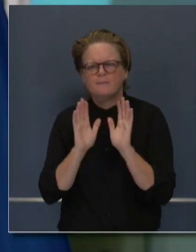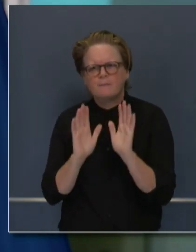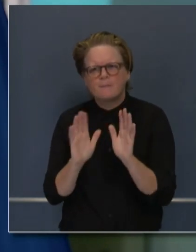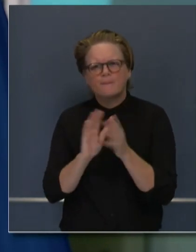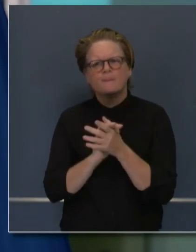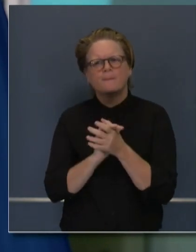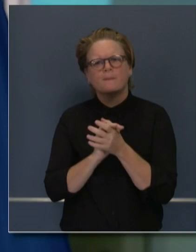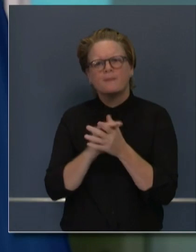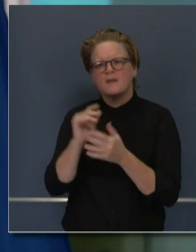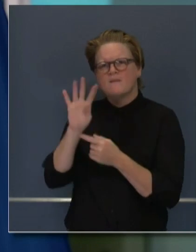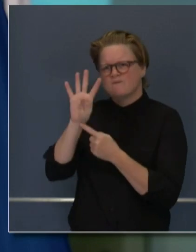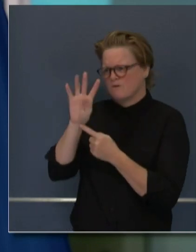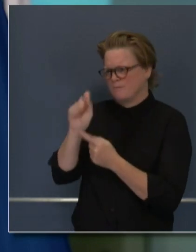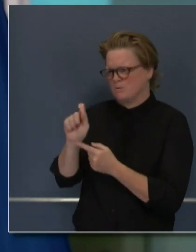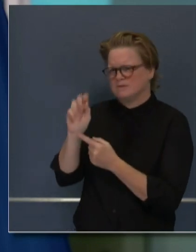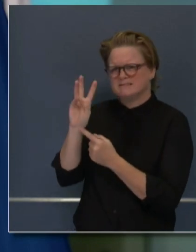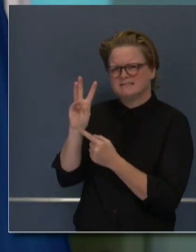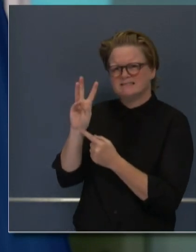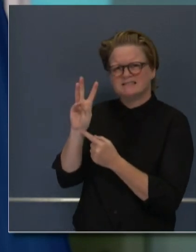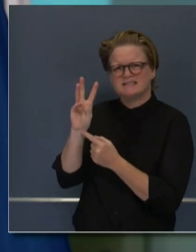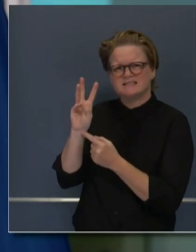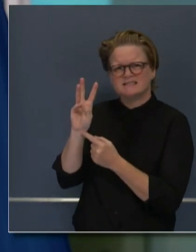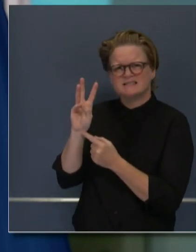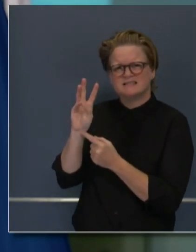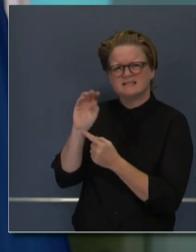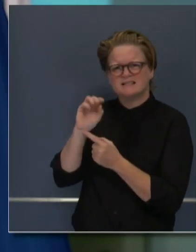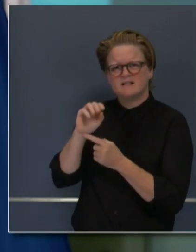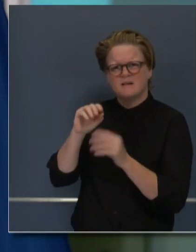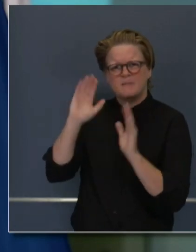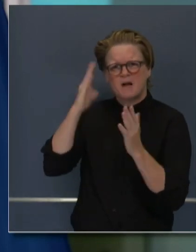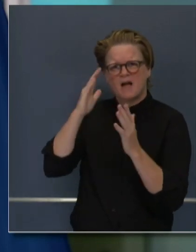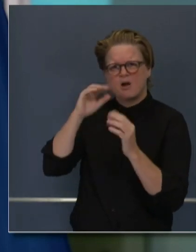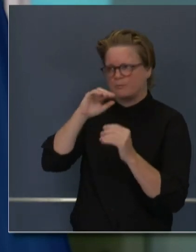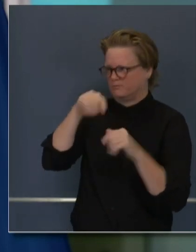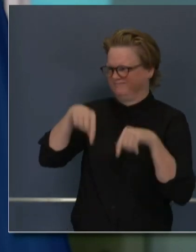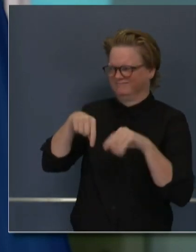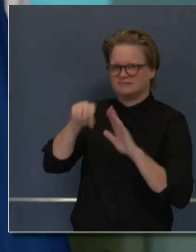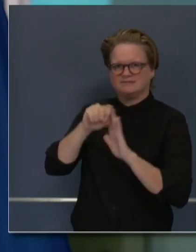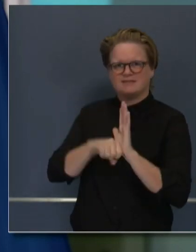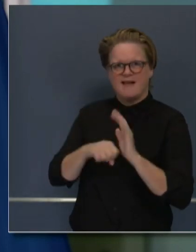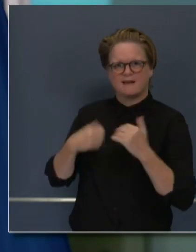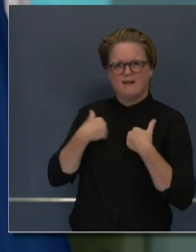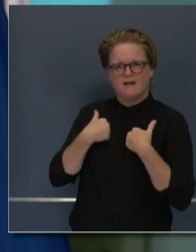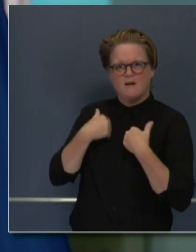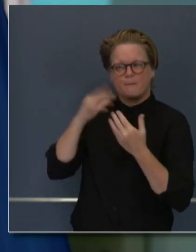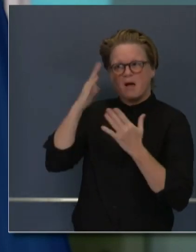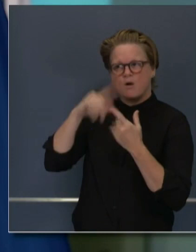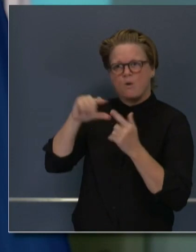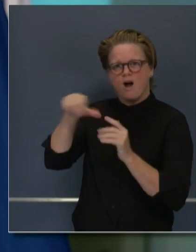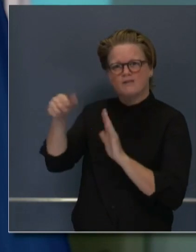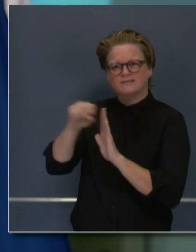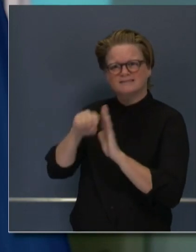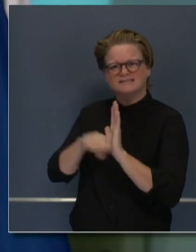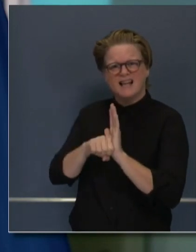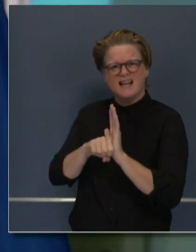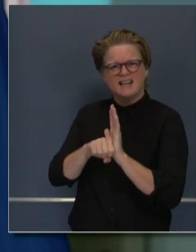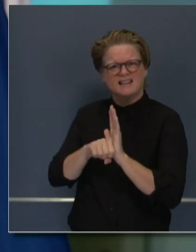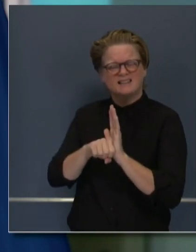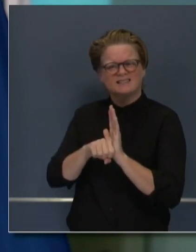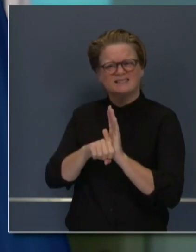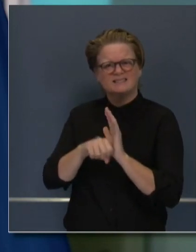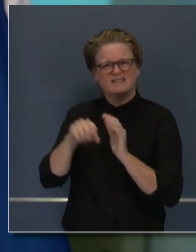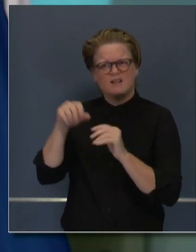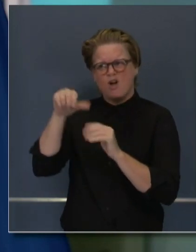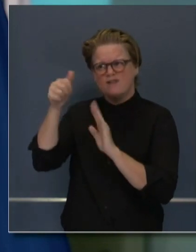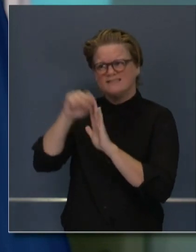4.6% positivity compared to the rest of the nation, but those trend lines are very, very challenging, and that's why we have to be aggressive, and